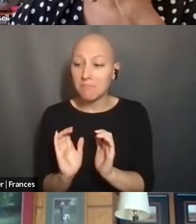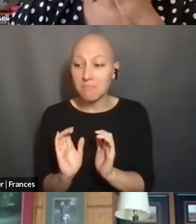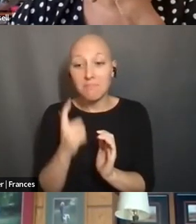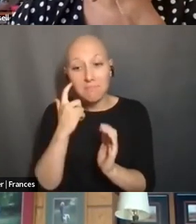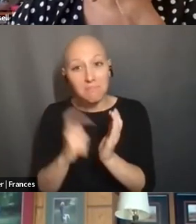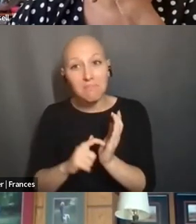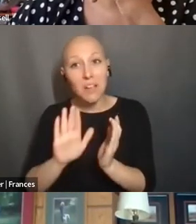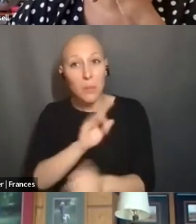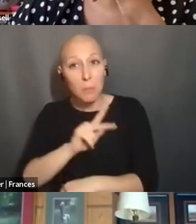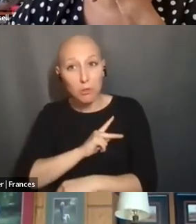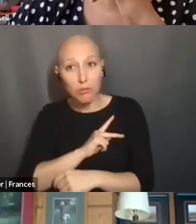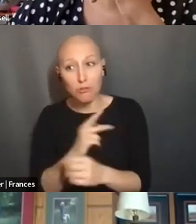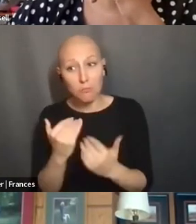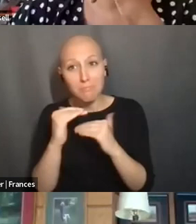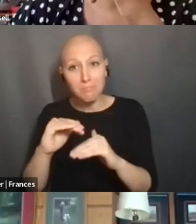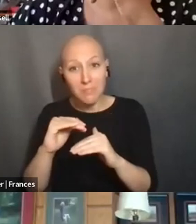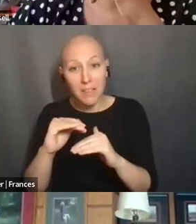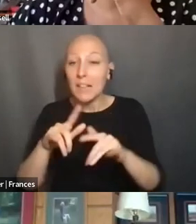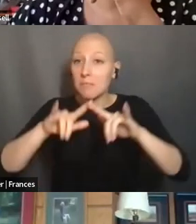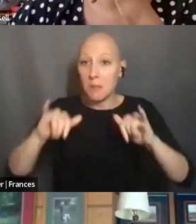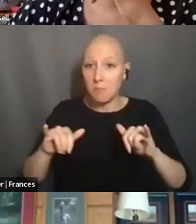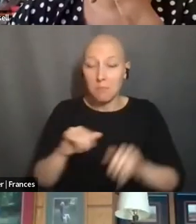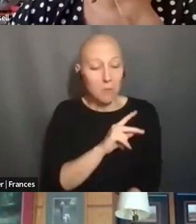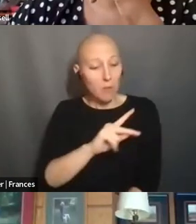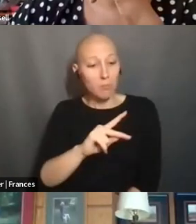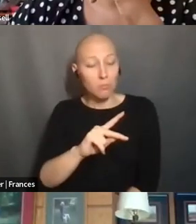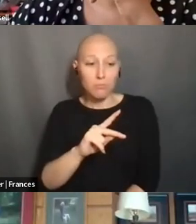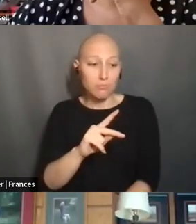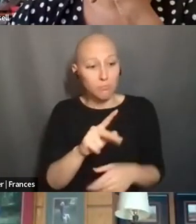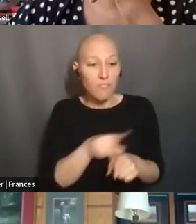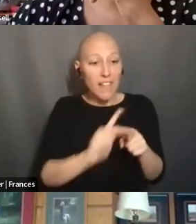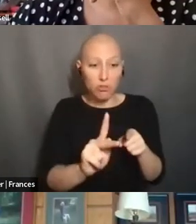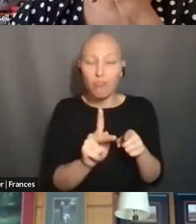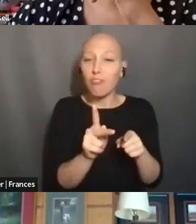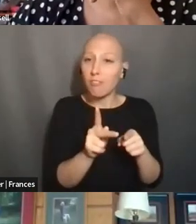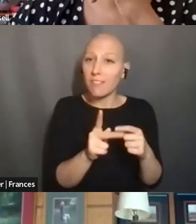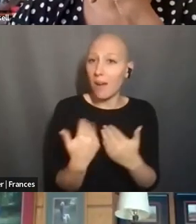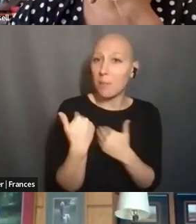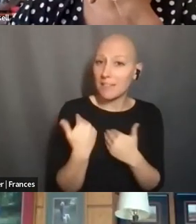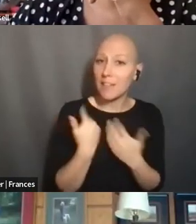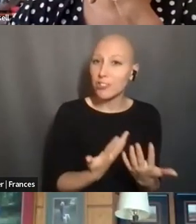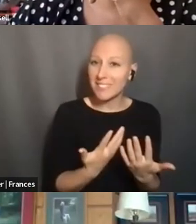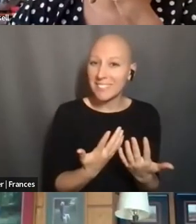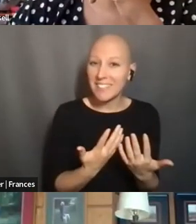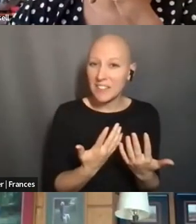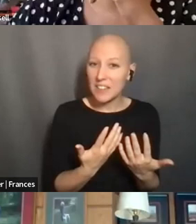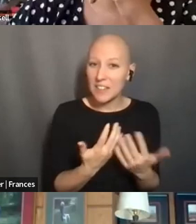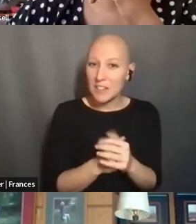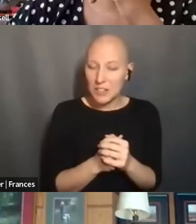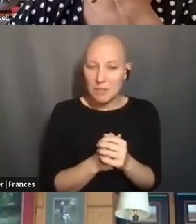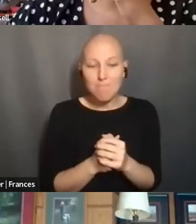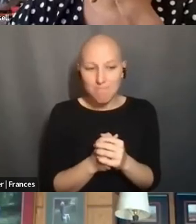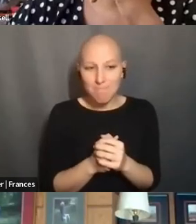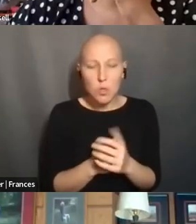have a professional obligation to be continuing to work towards societal change, which I sort of ended with at the end of my, so there's what can you do in this moment with